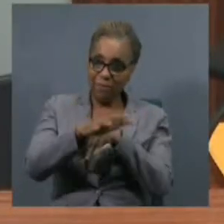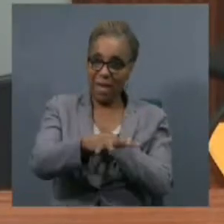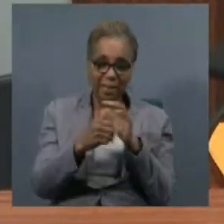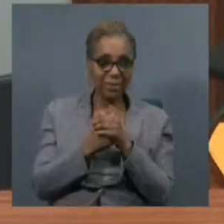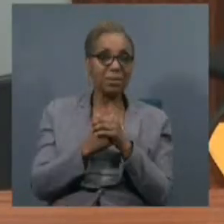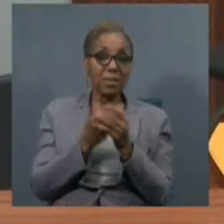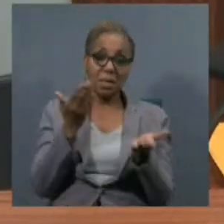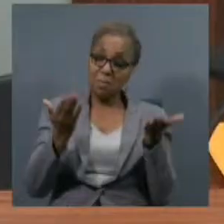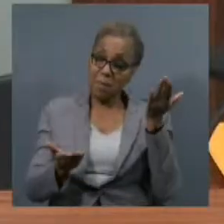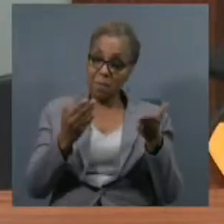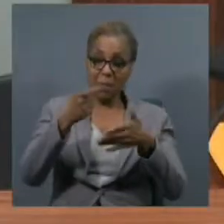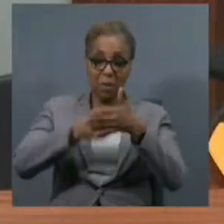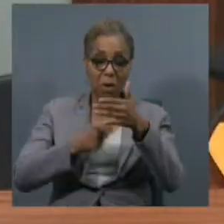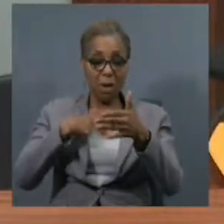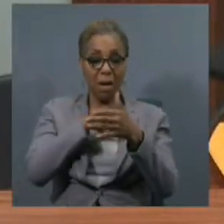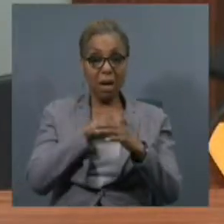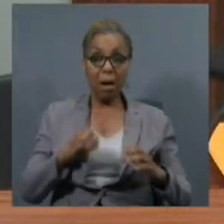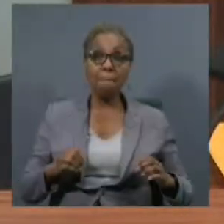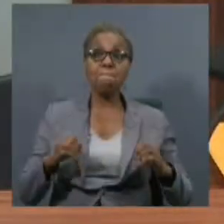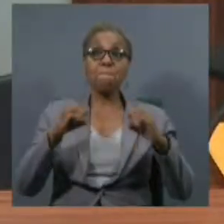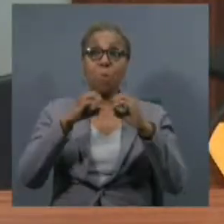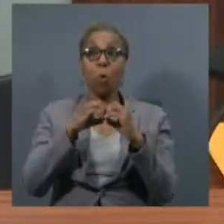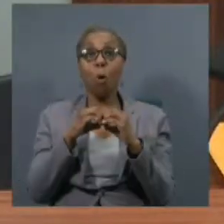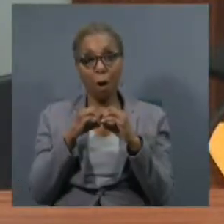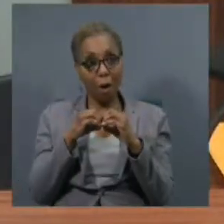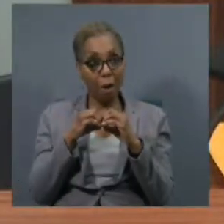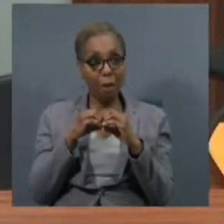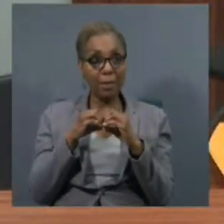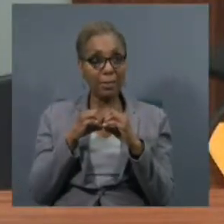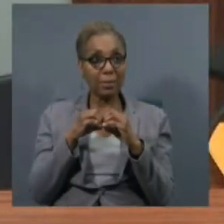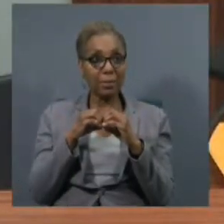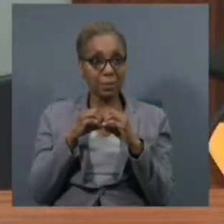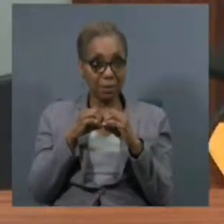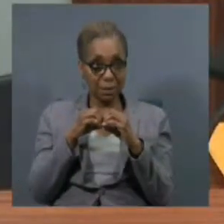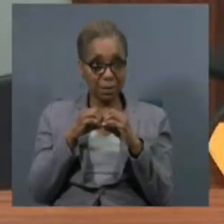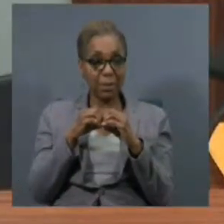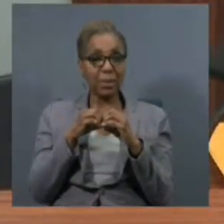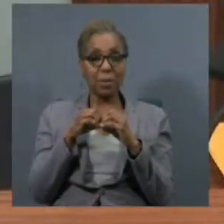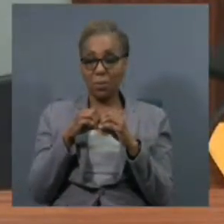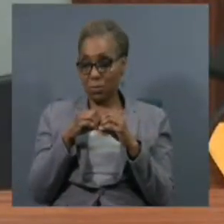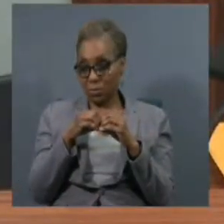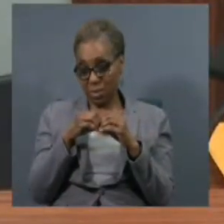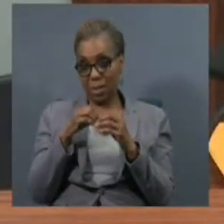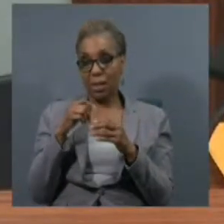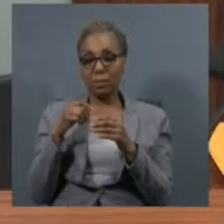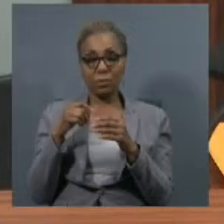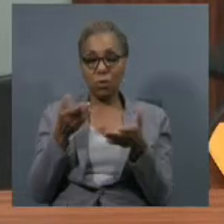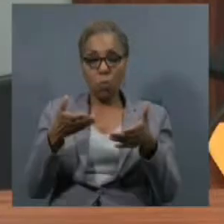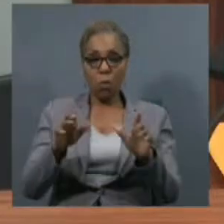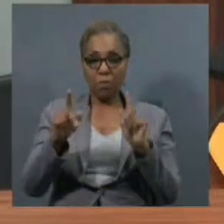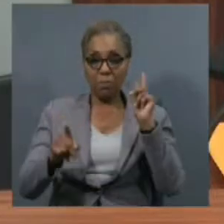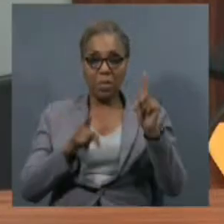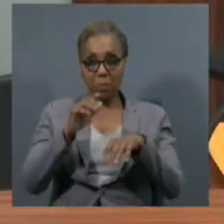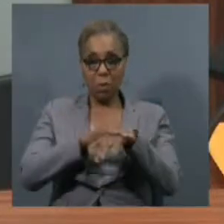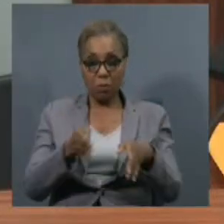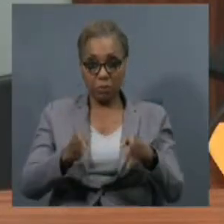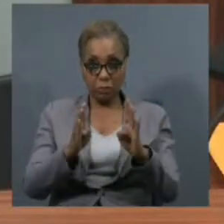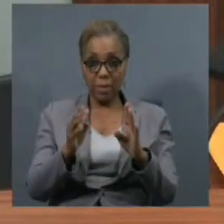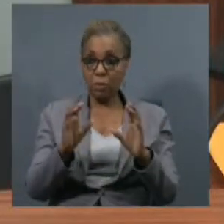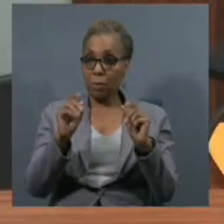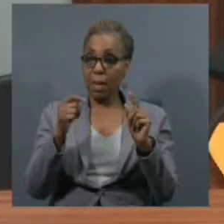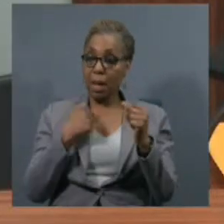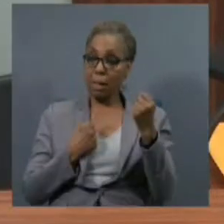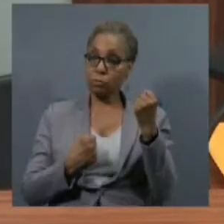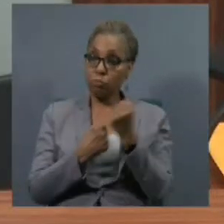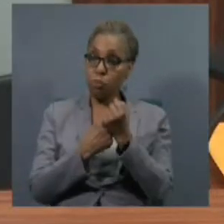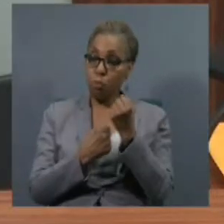to probably cost us even more with regard to people being on the street. I'm certainly supportive